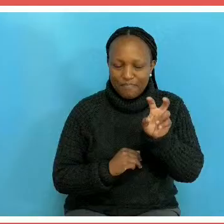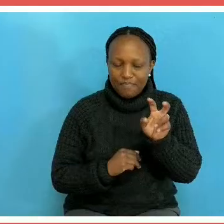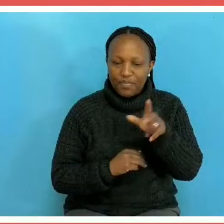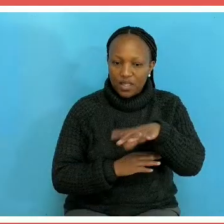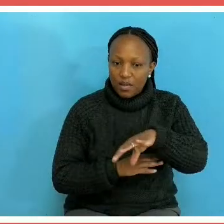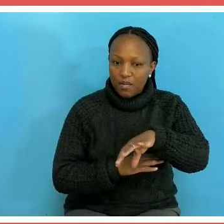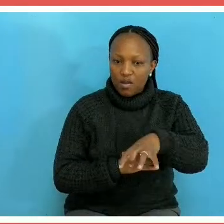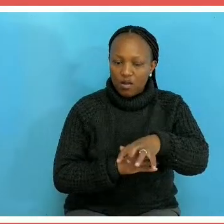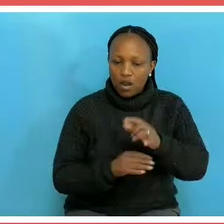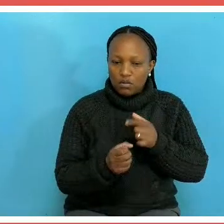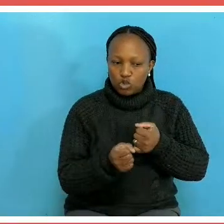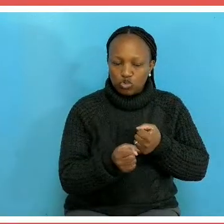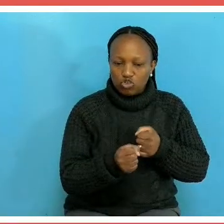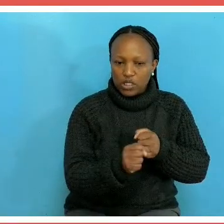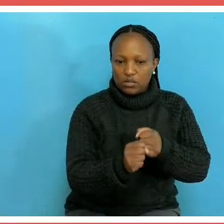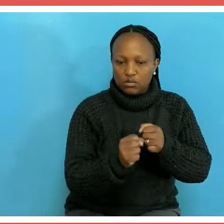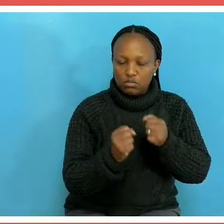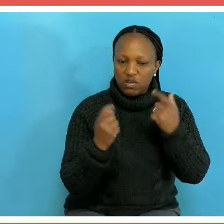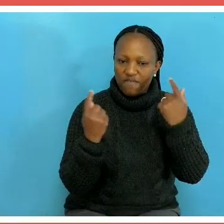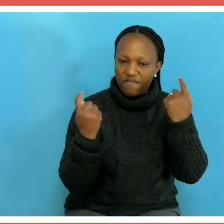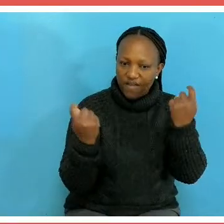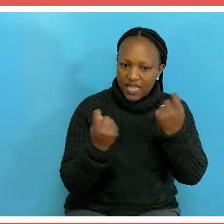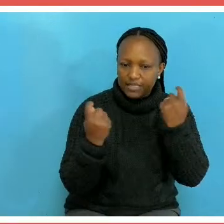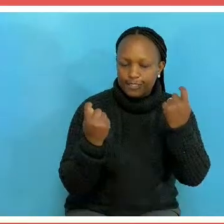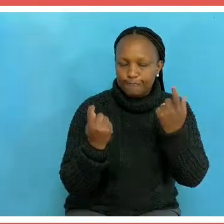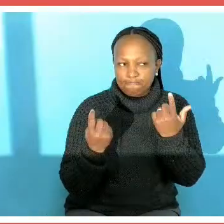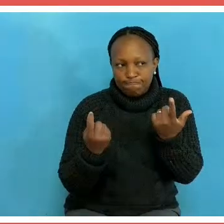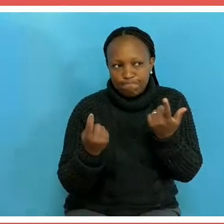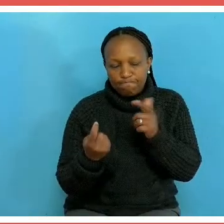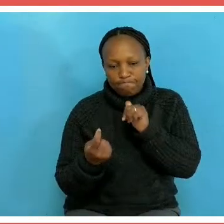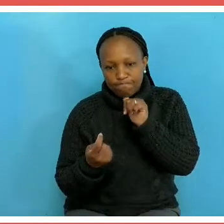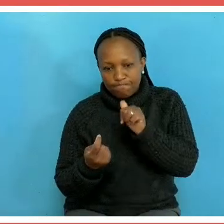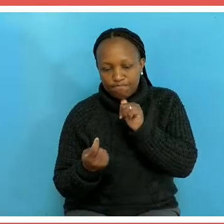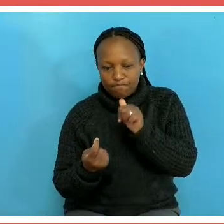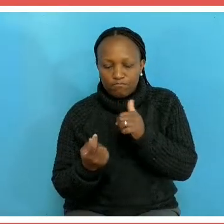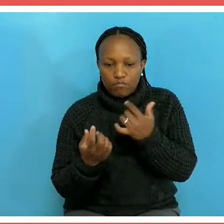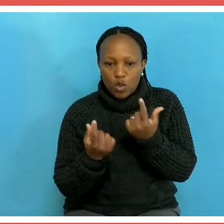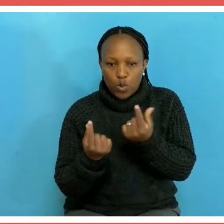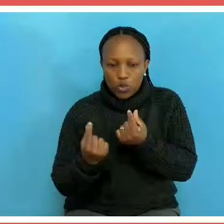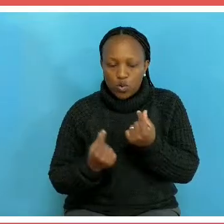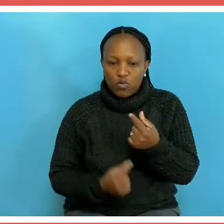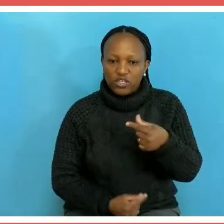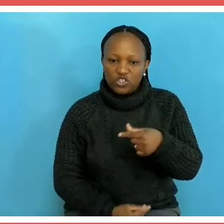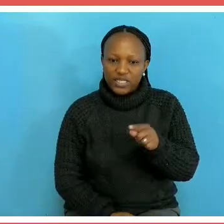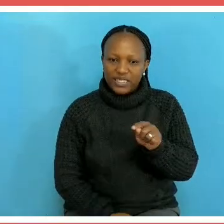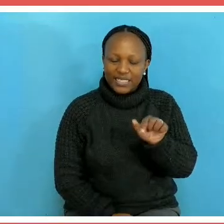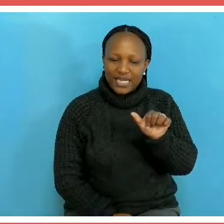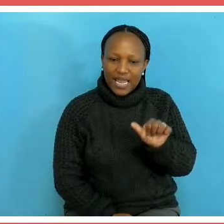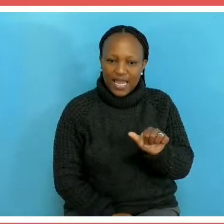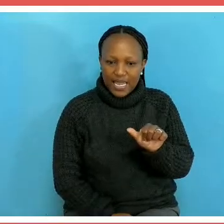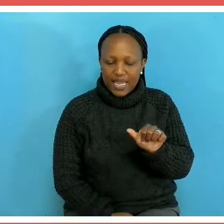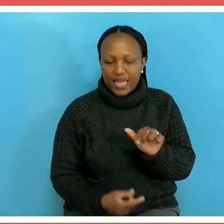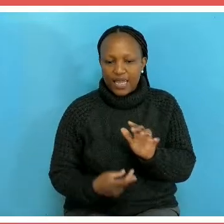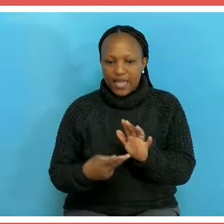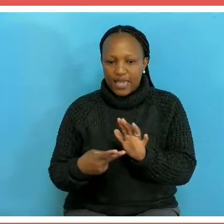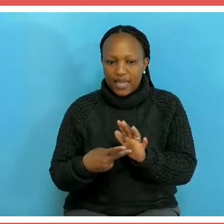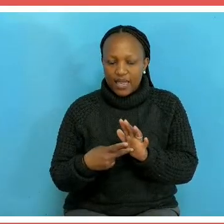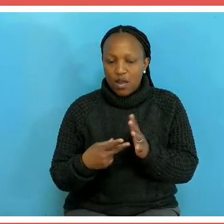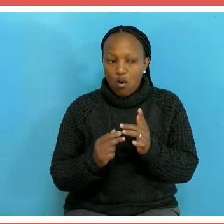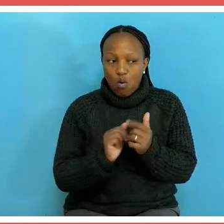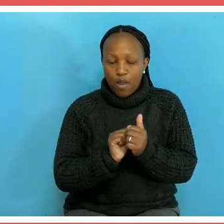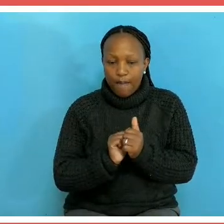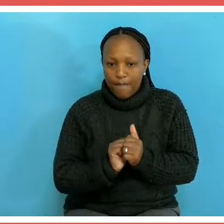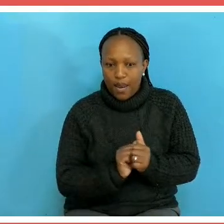strategic events, whether we are doing it on behalf as GTA on its own, or we are